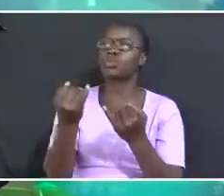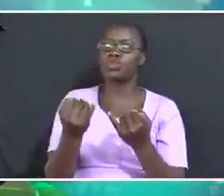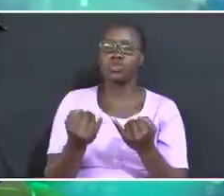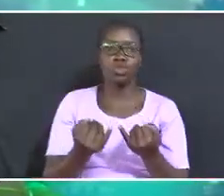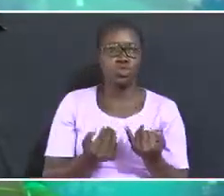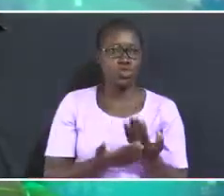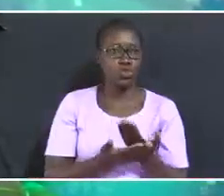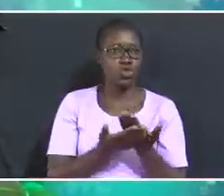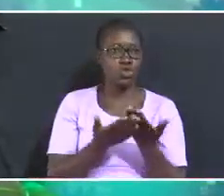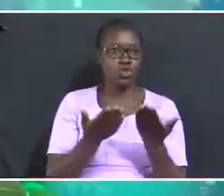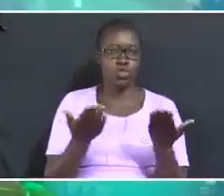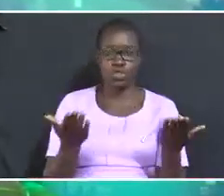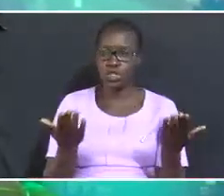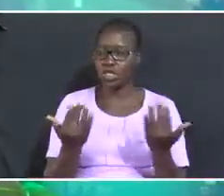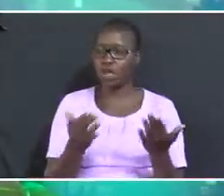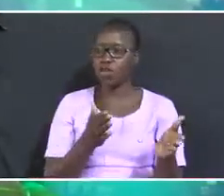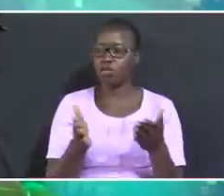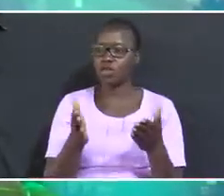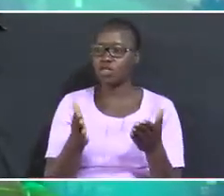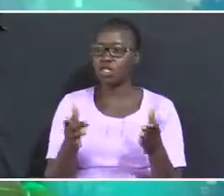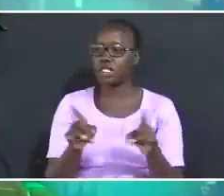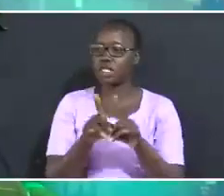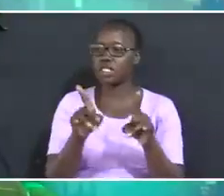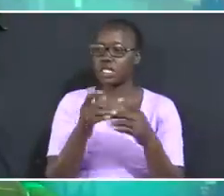have opportunity like this.